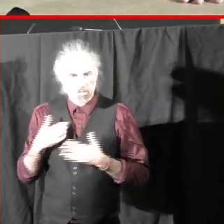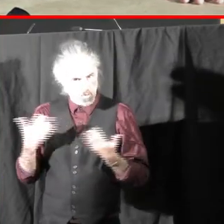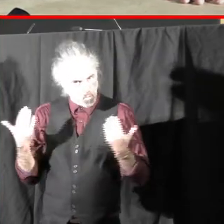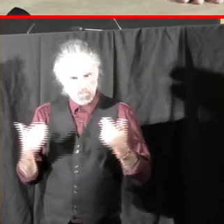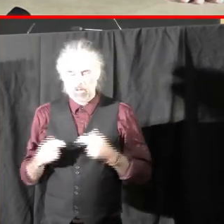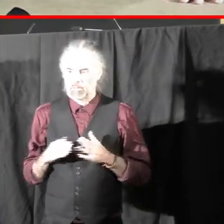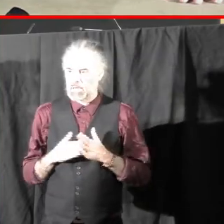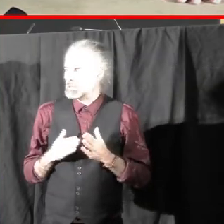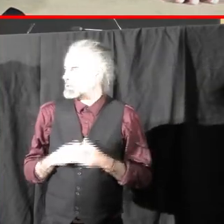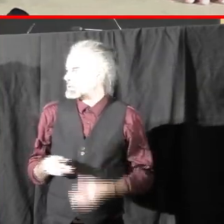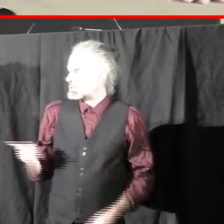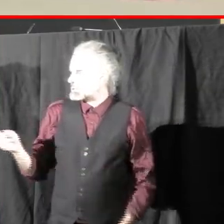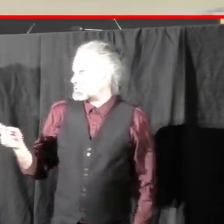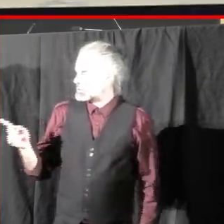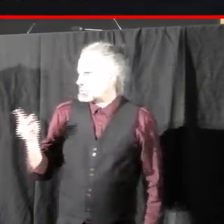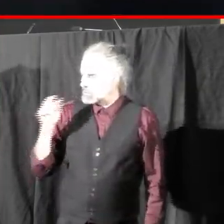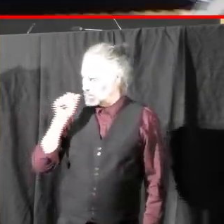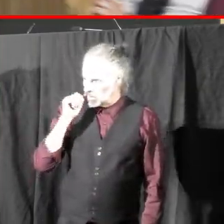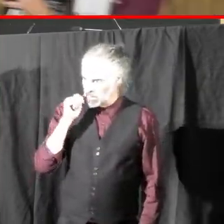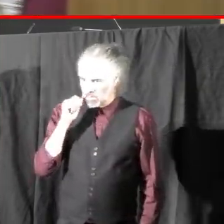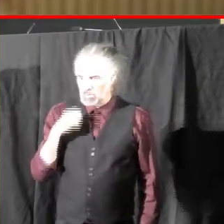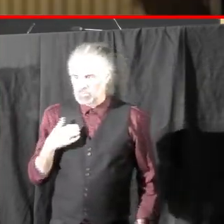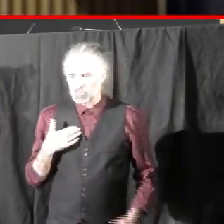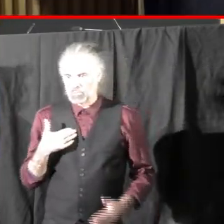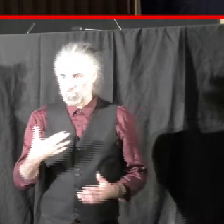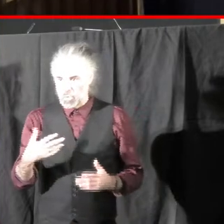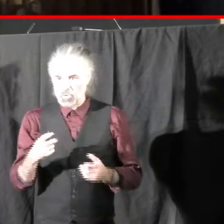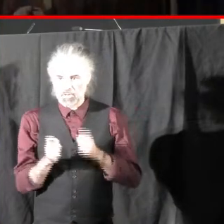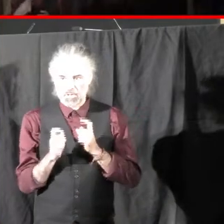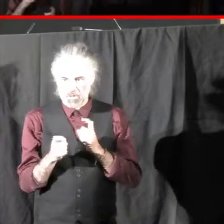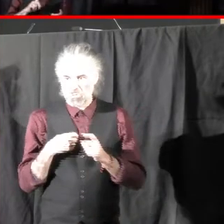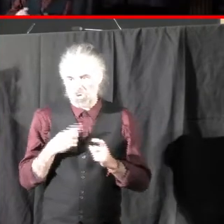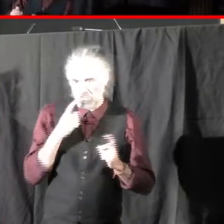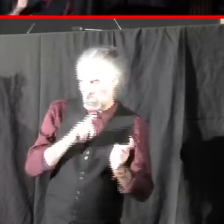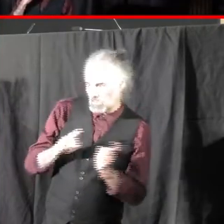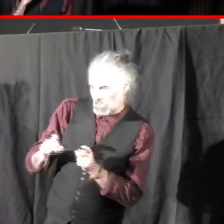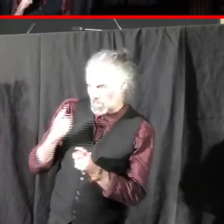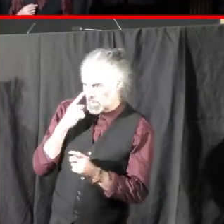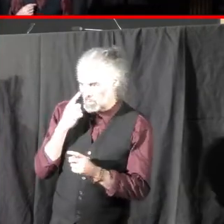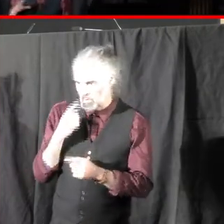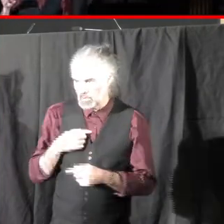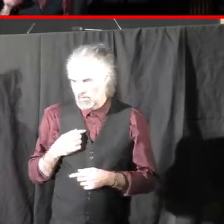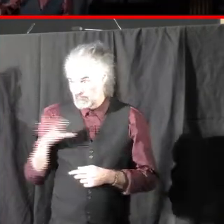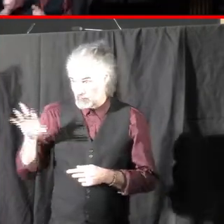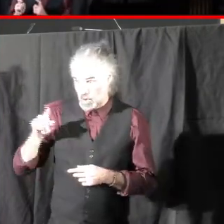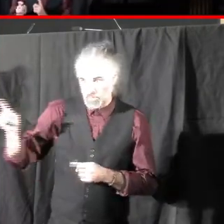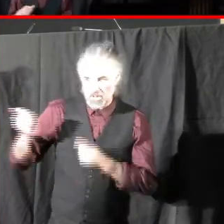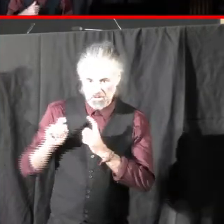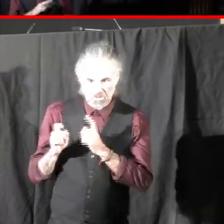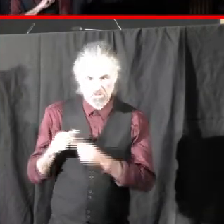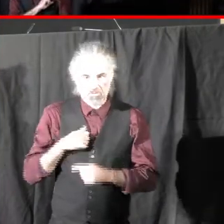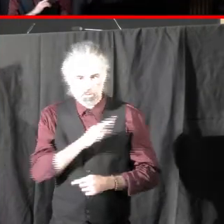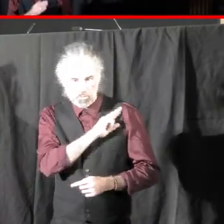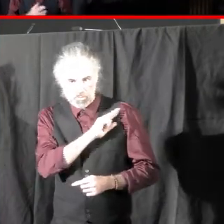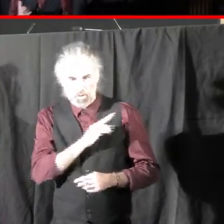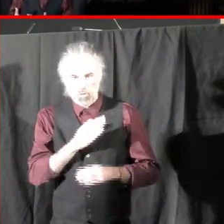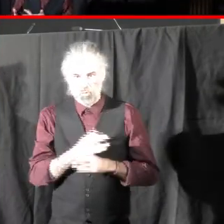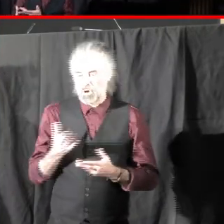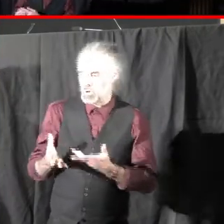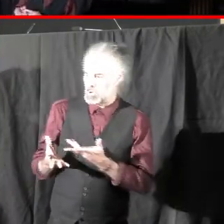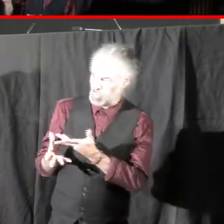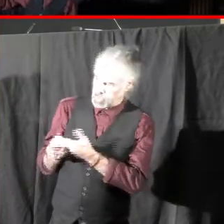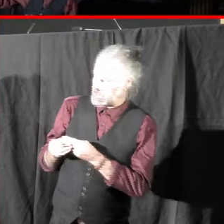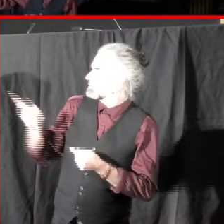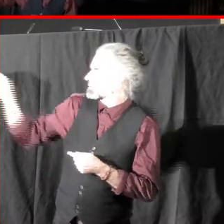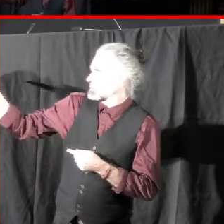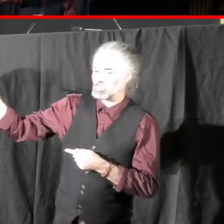now. Yes, we would absolutely do more tests, which would be pending, and then based on which we are going to take the responsibility and work with the mayor and